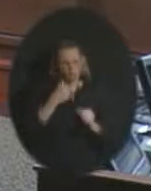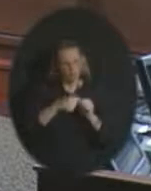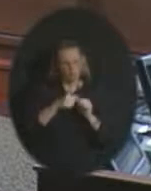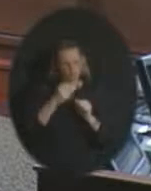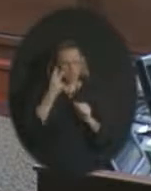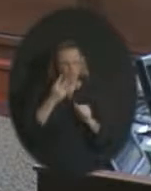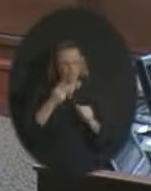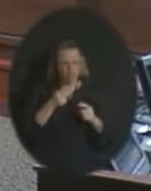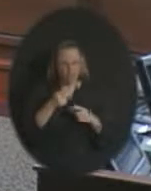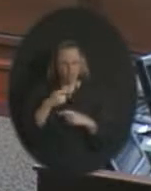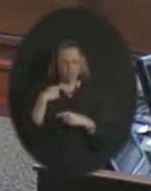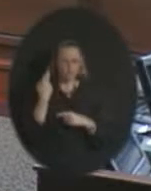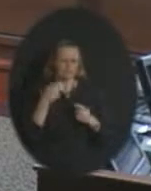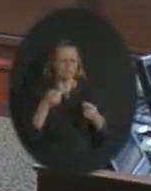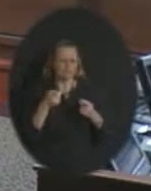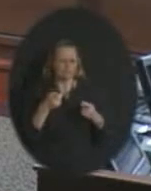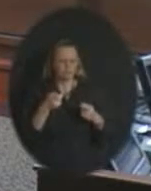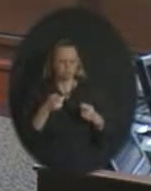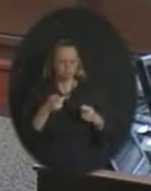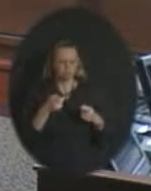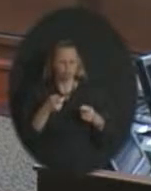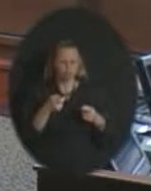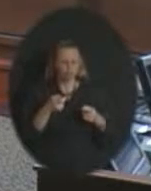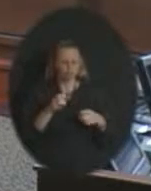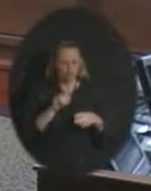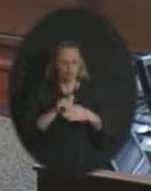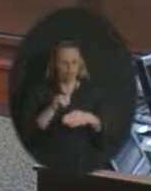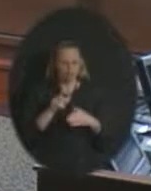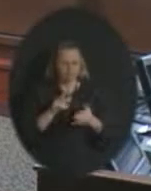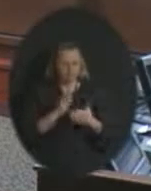some information on that sometime. Do that? Sure.